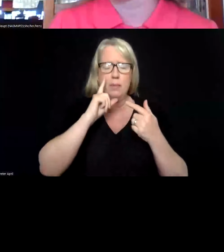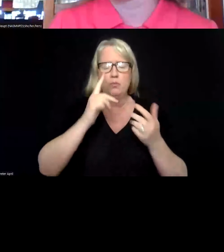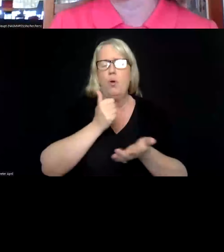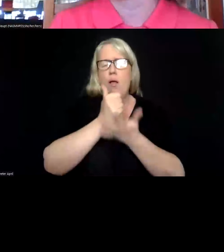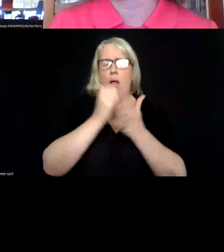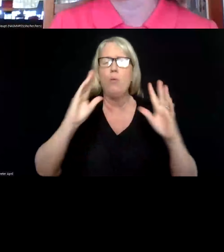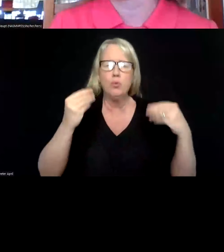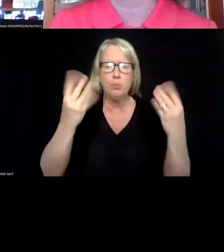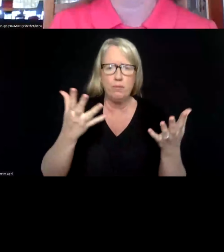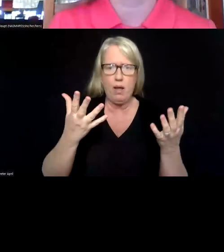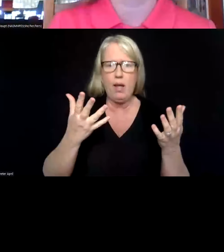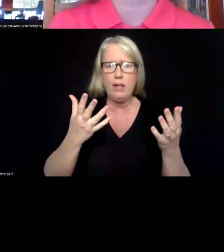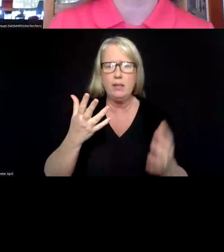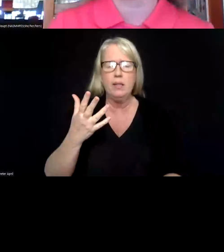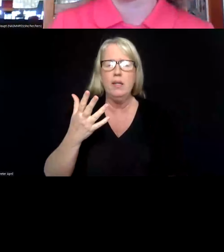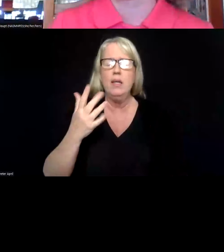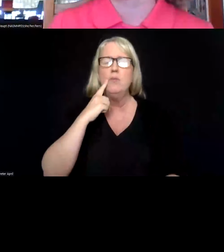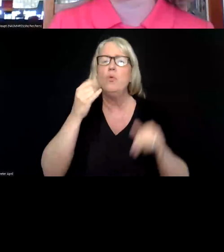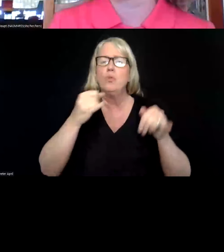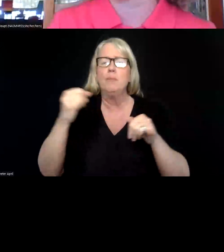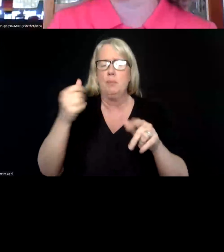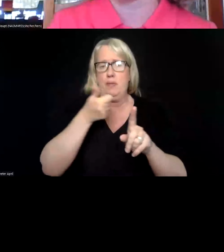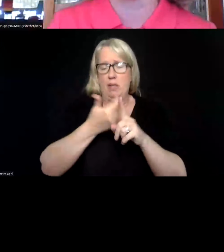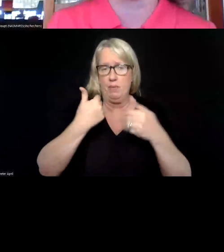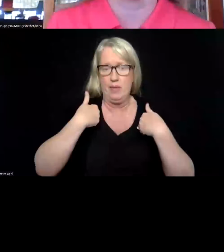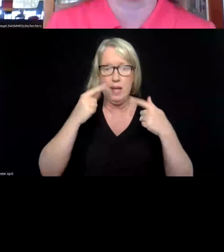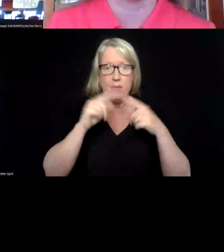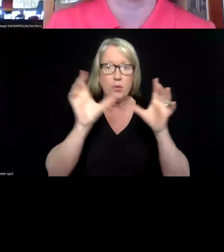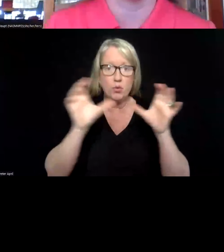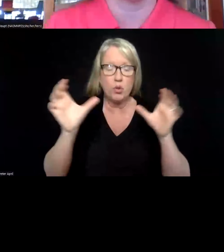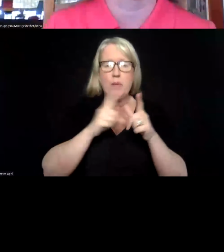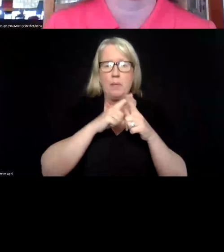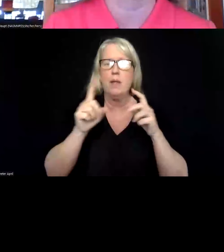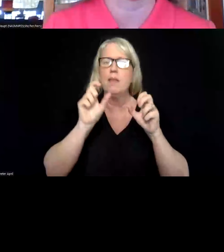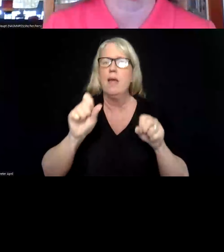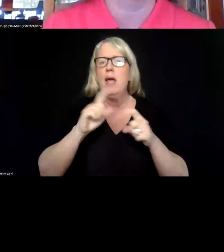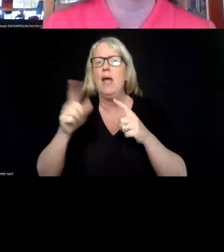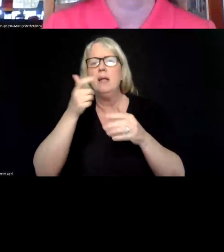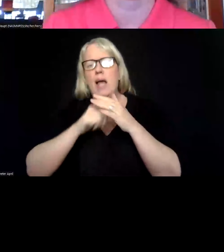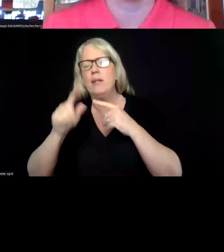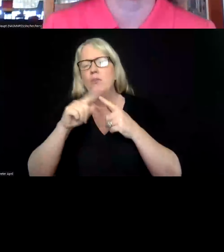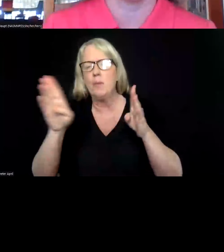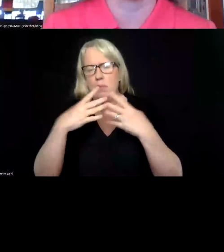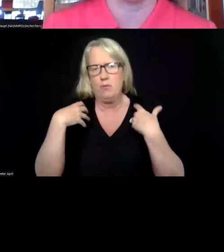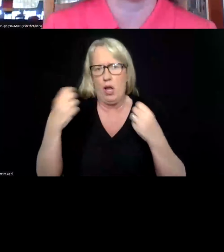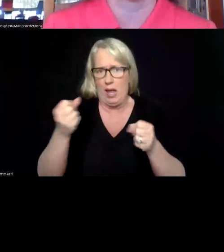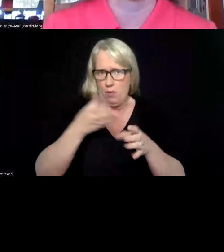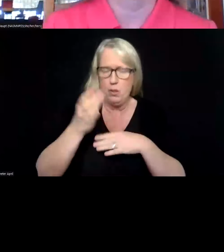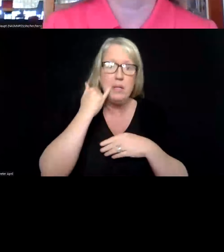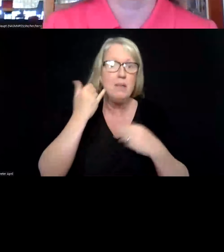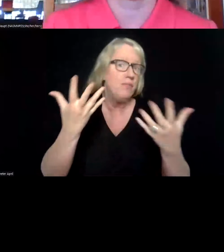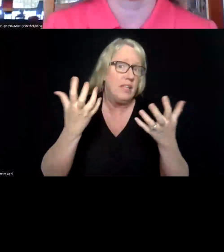provide individuals with certifications that enable them to work in the behavioral health field if they desire